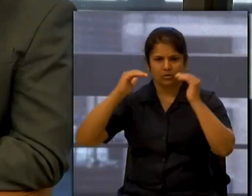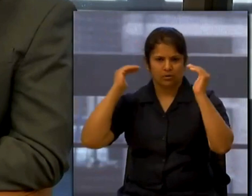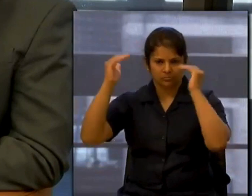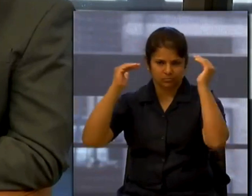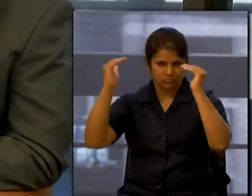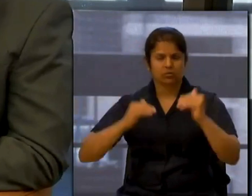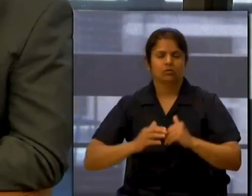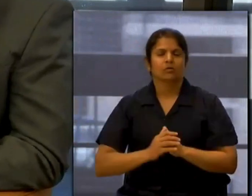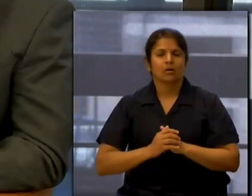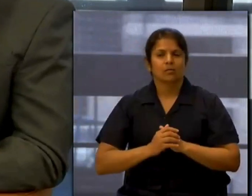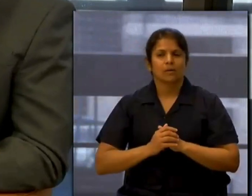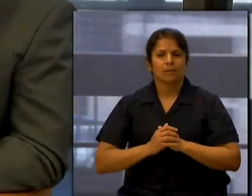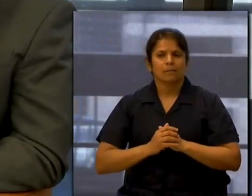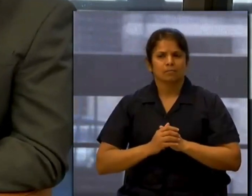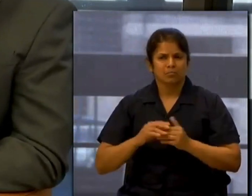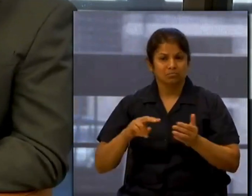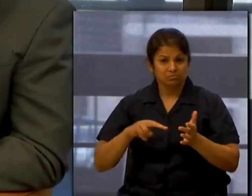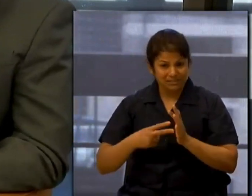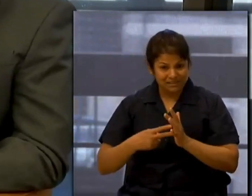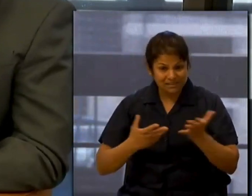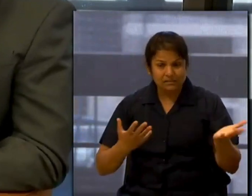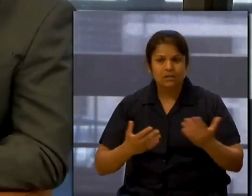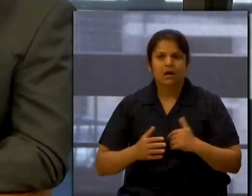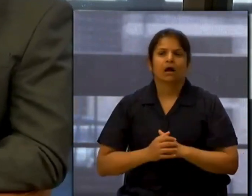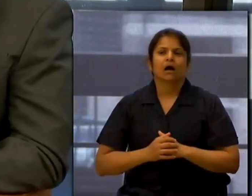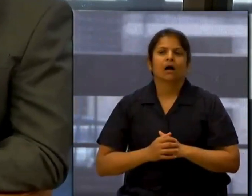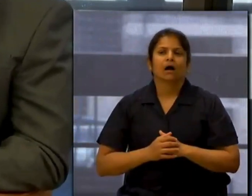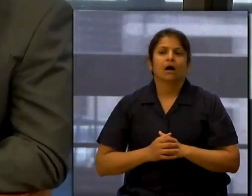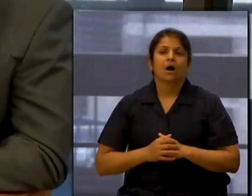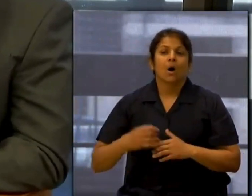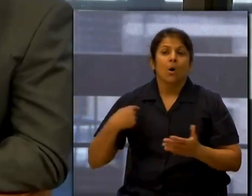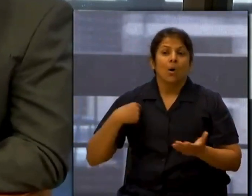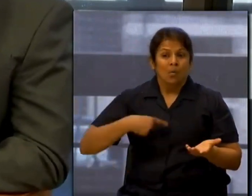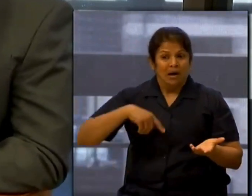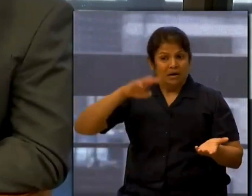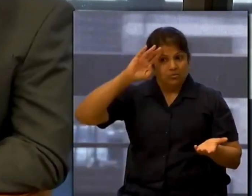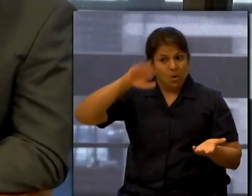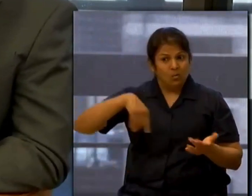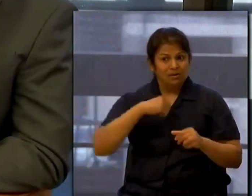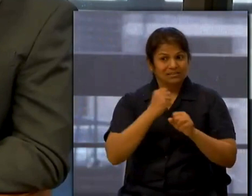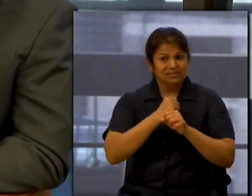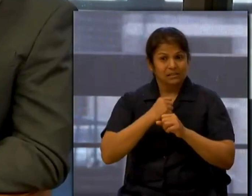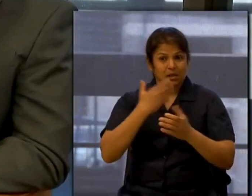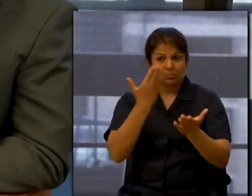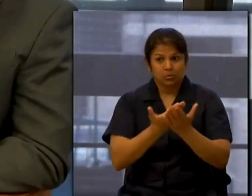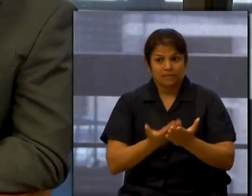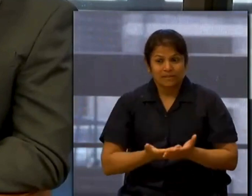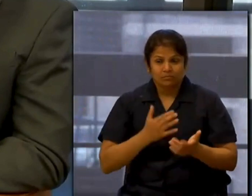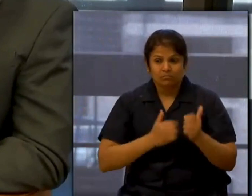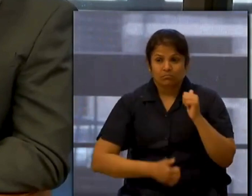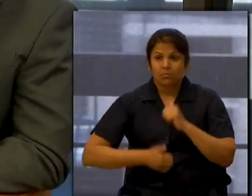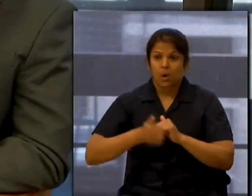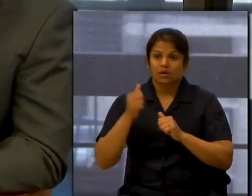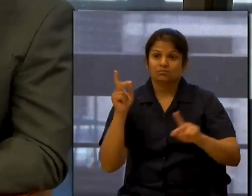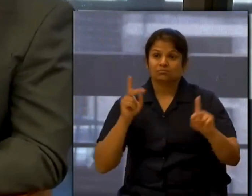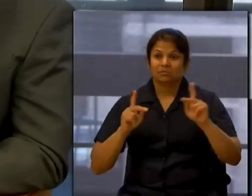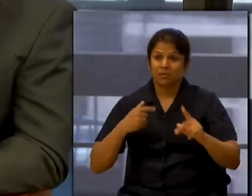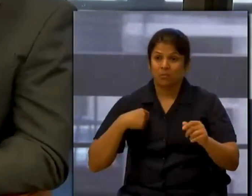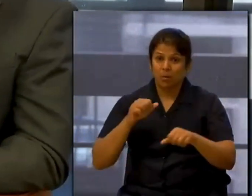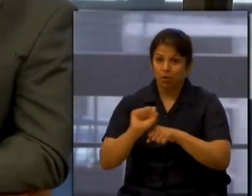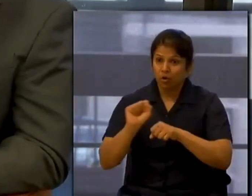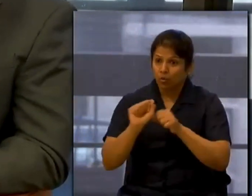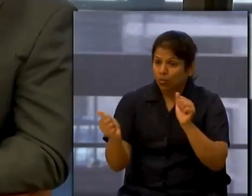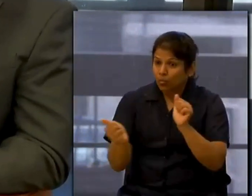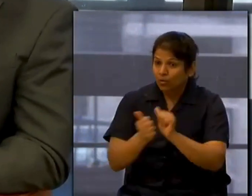what that means, we know statistically, is that the majority of the people we work with are people who are living with or